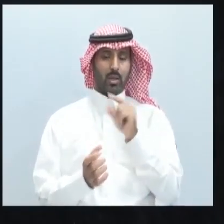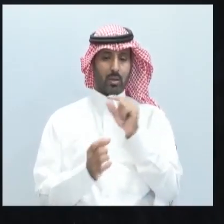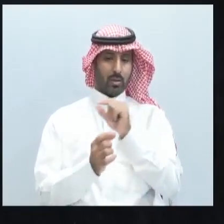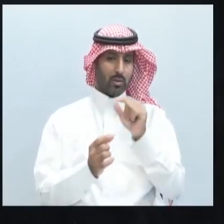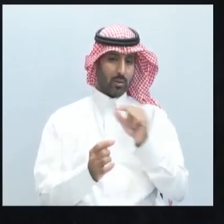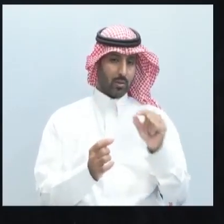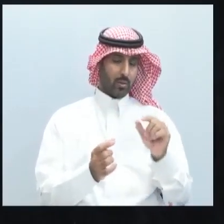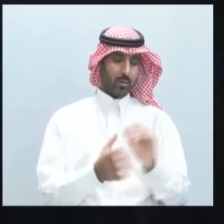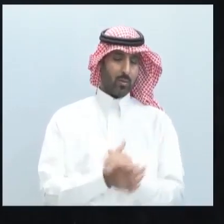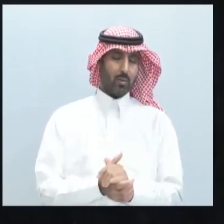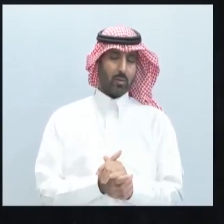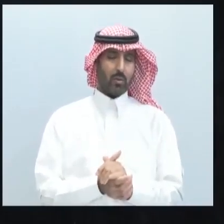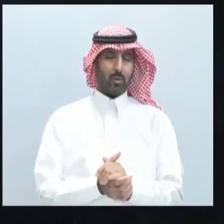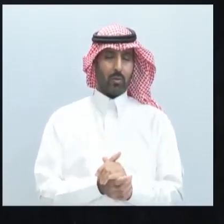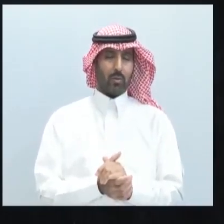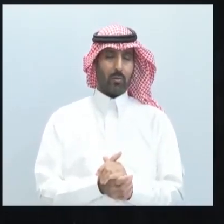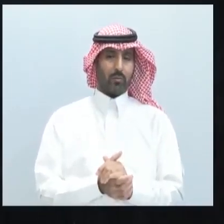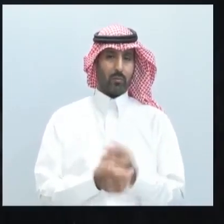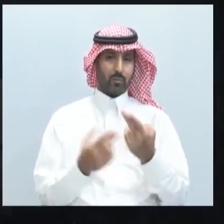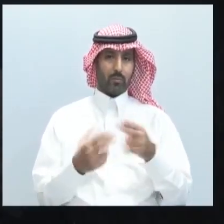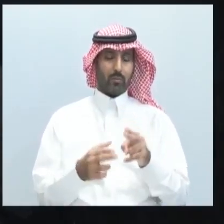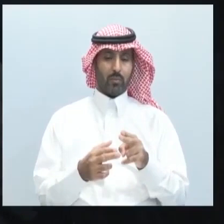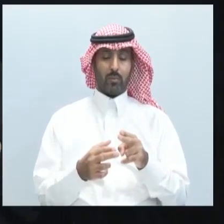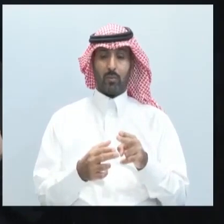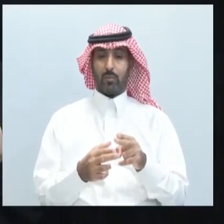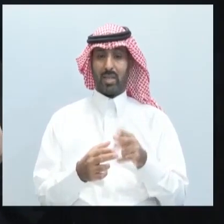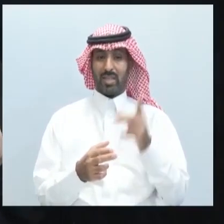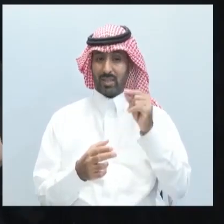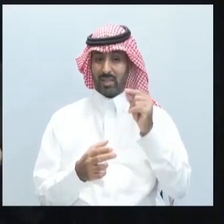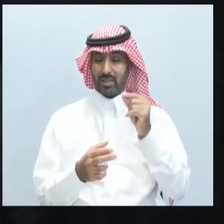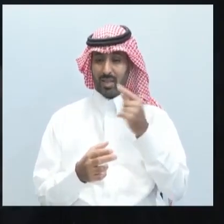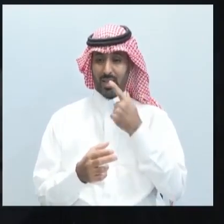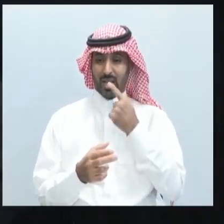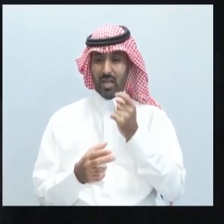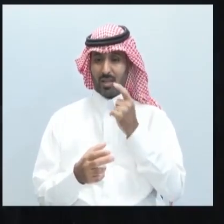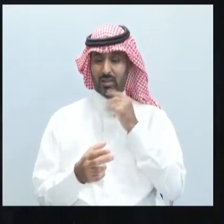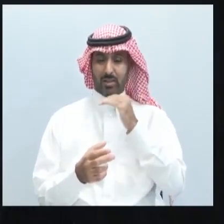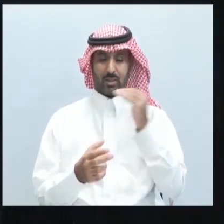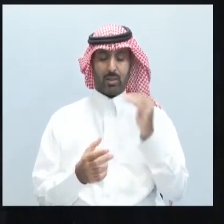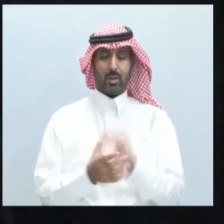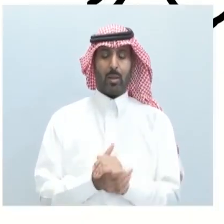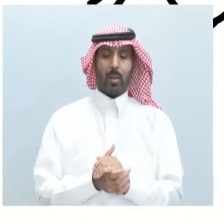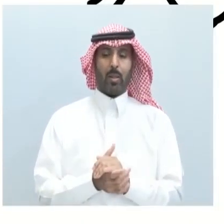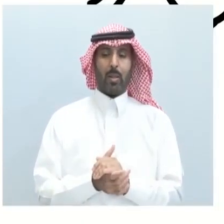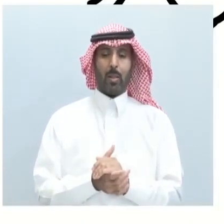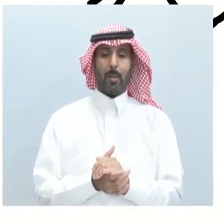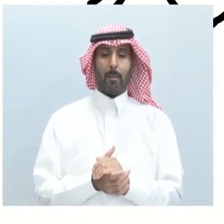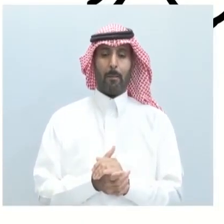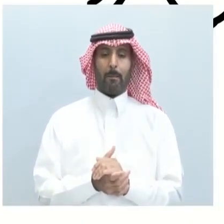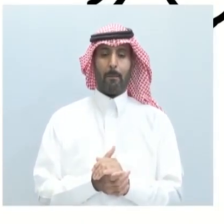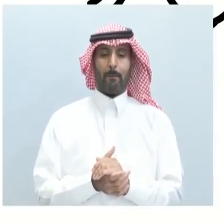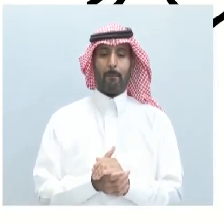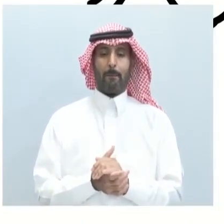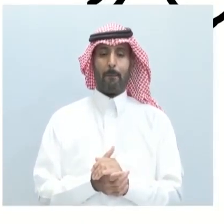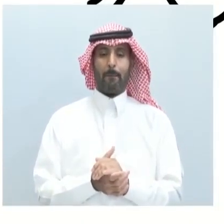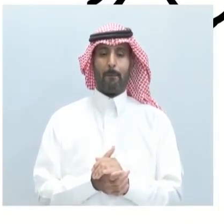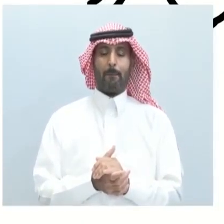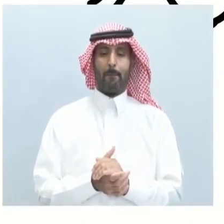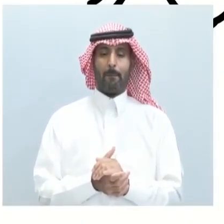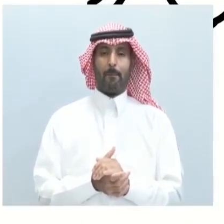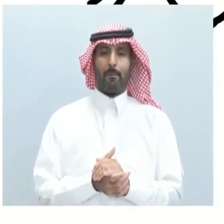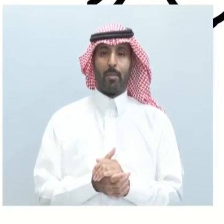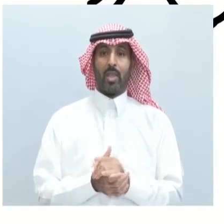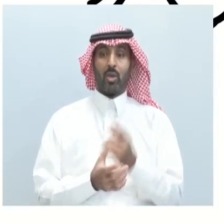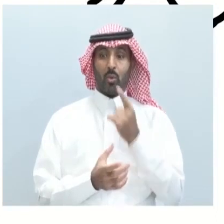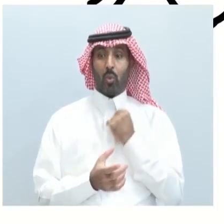you listened. Now we are going to start with the very simple sentence, which is going to be, we have here number one. Number one,